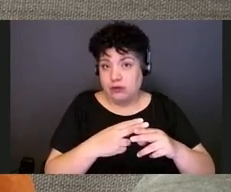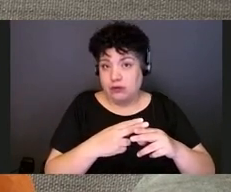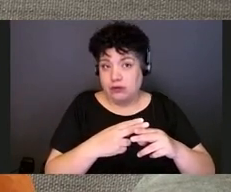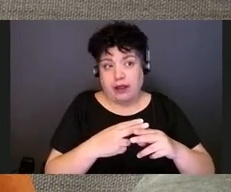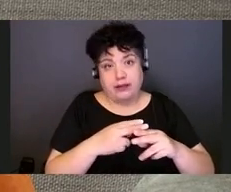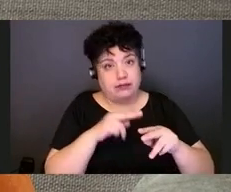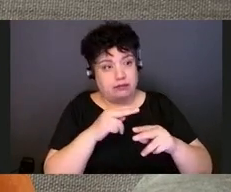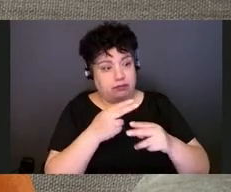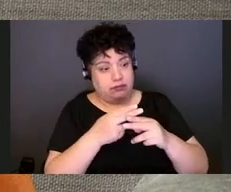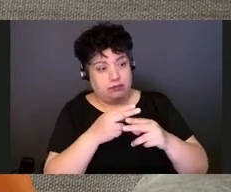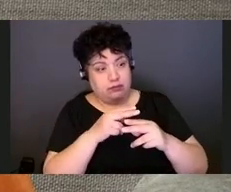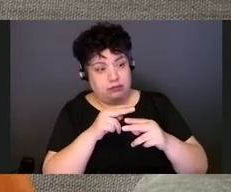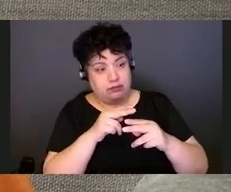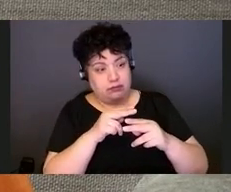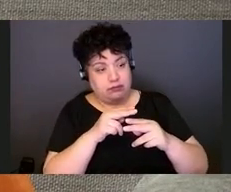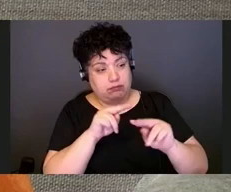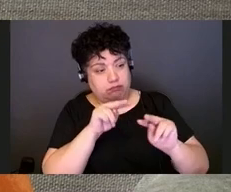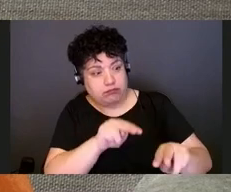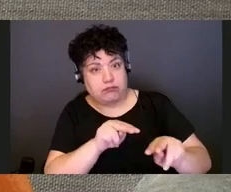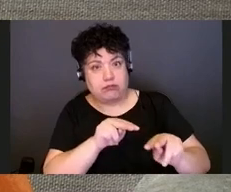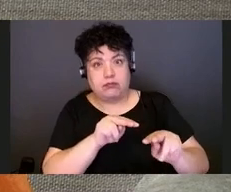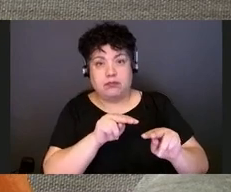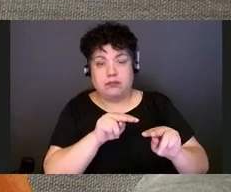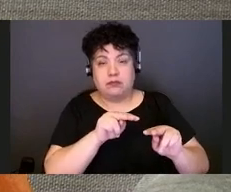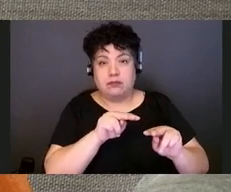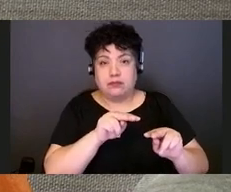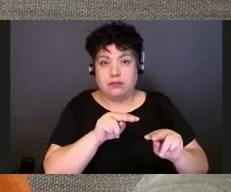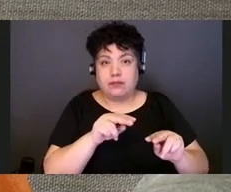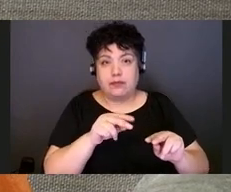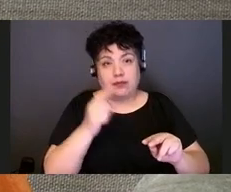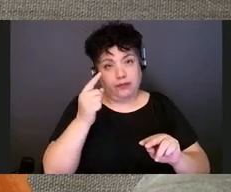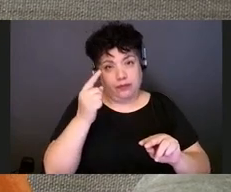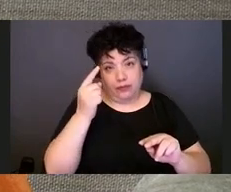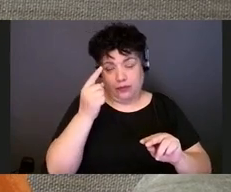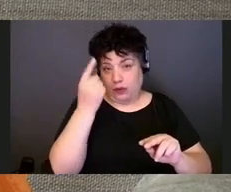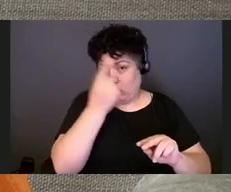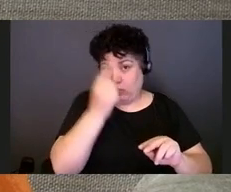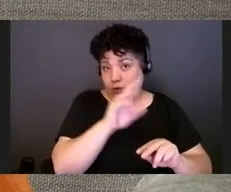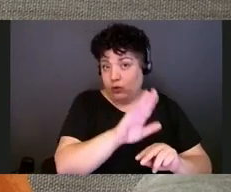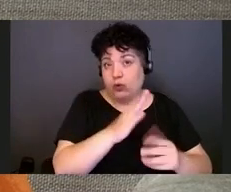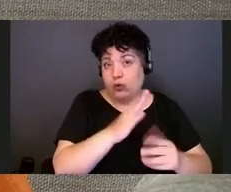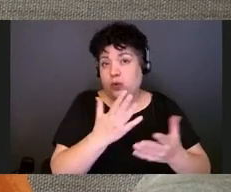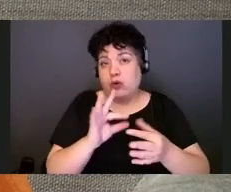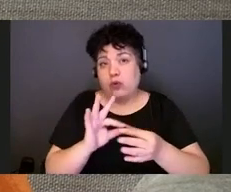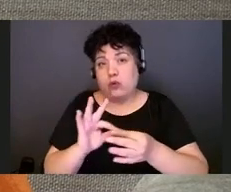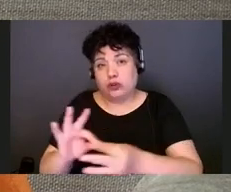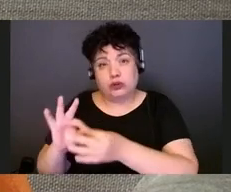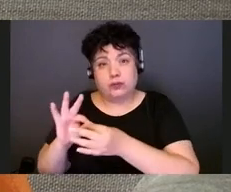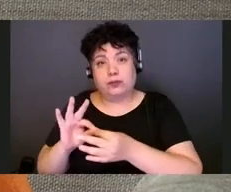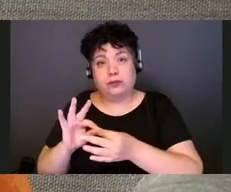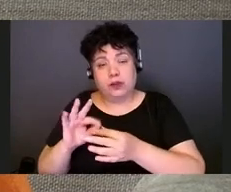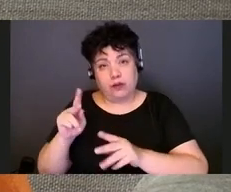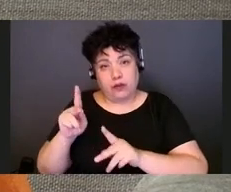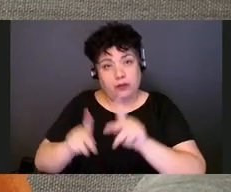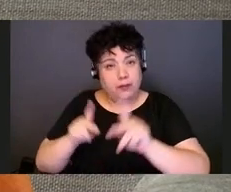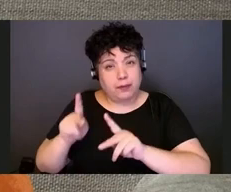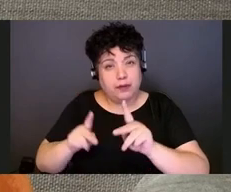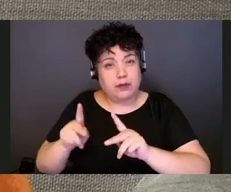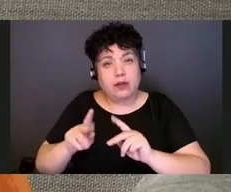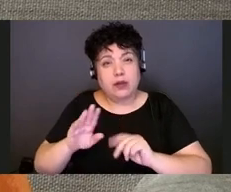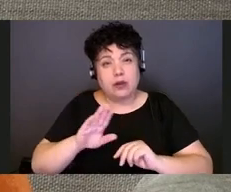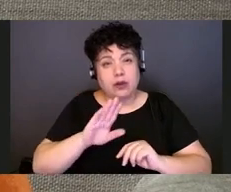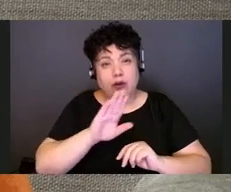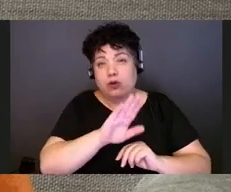So I'm wondering about your relationship to the people that you are making films about or